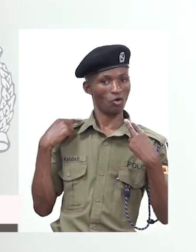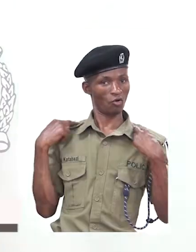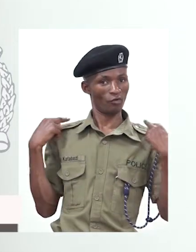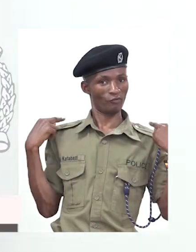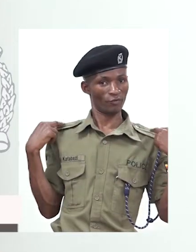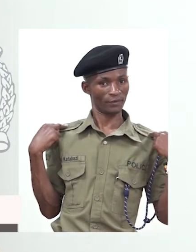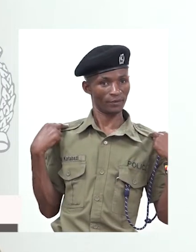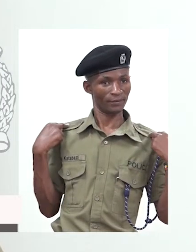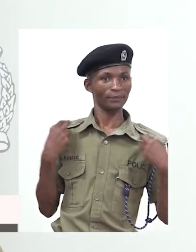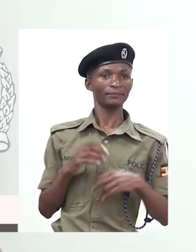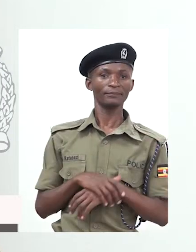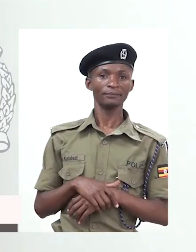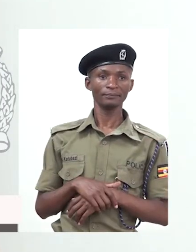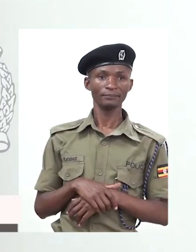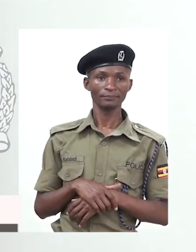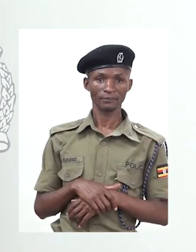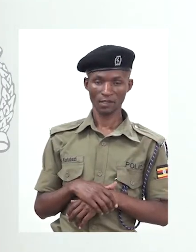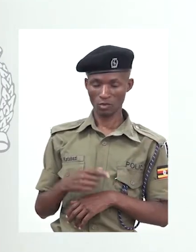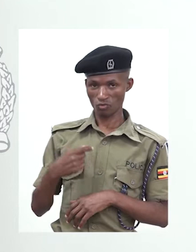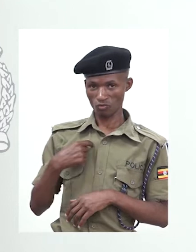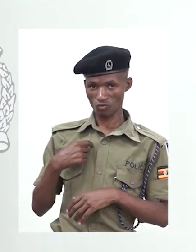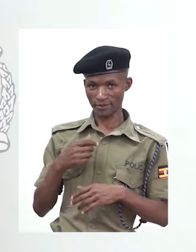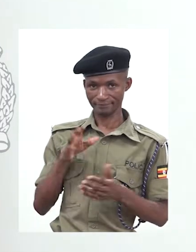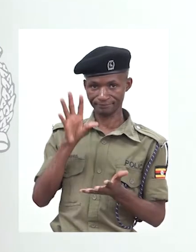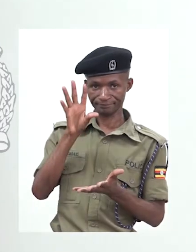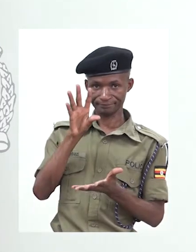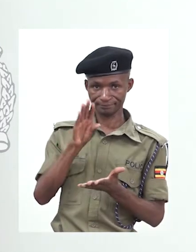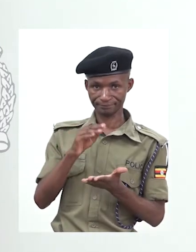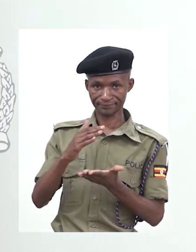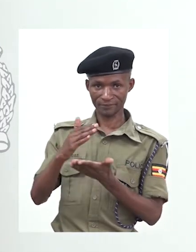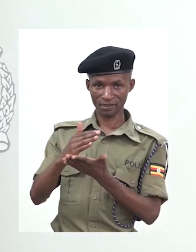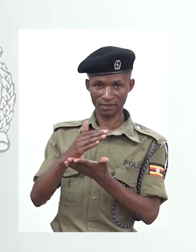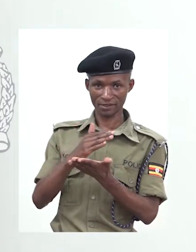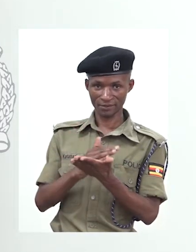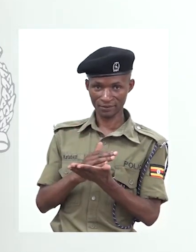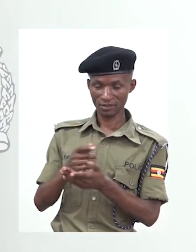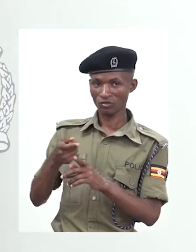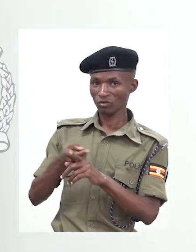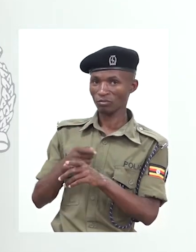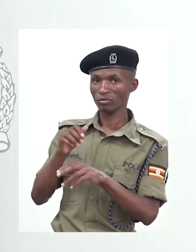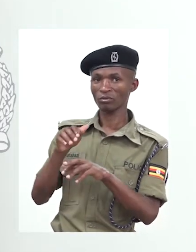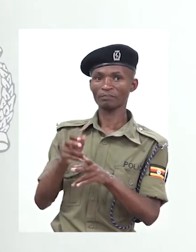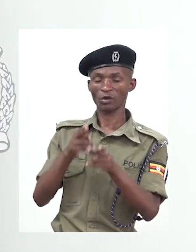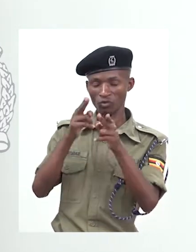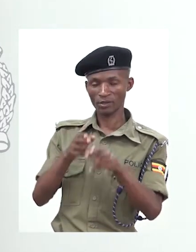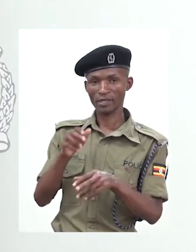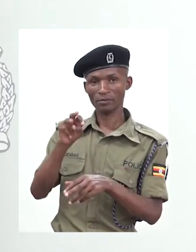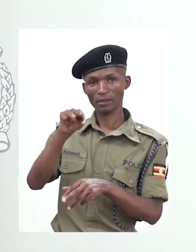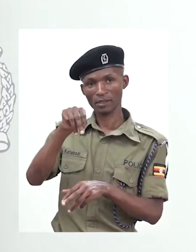is us reducing the statement of the Honourable MP